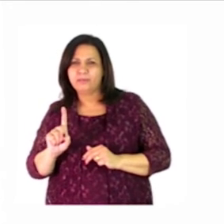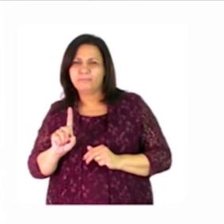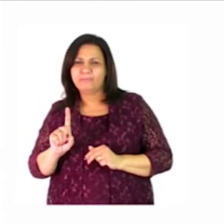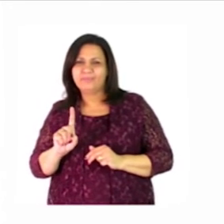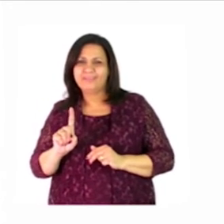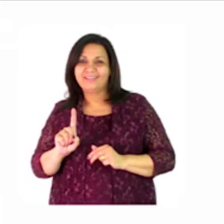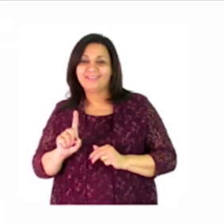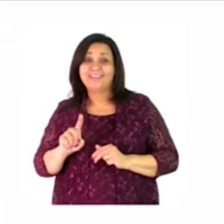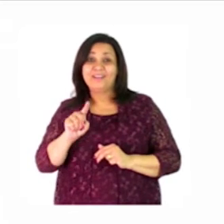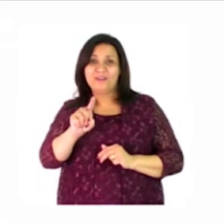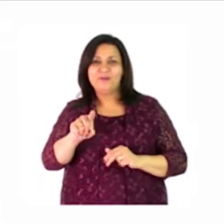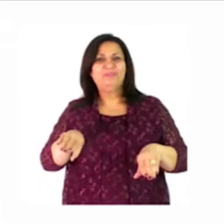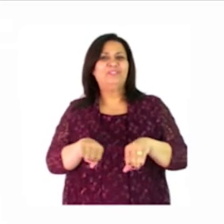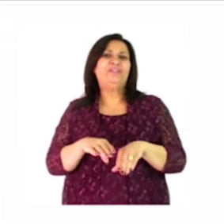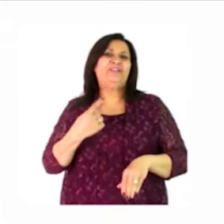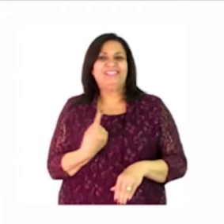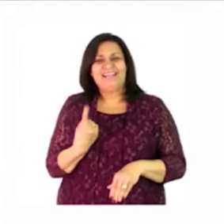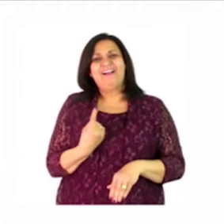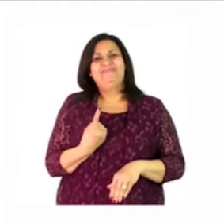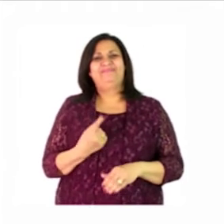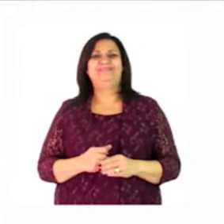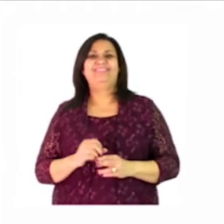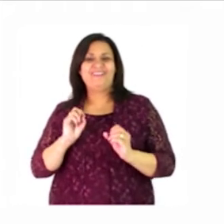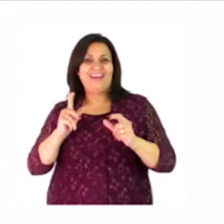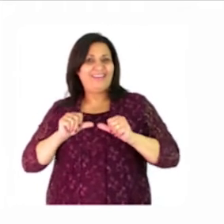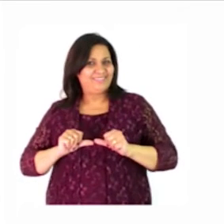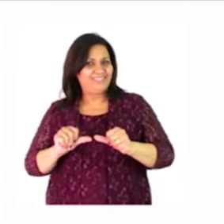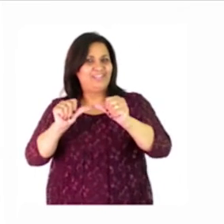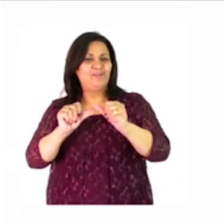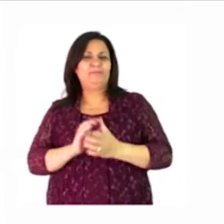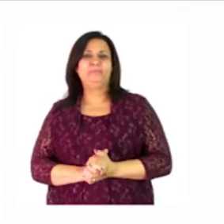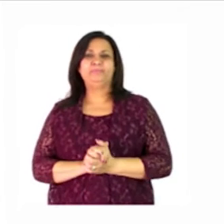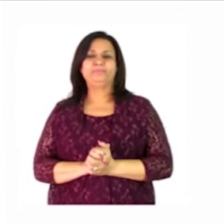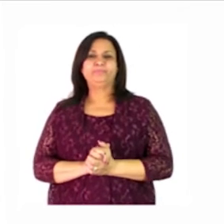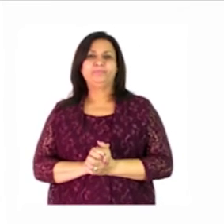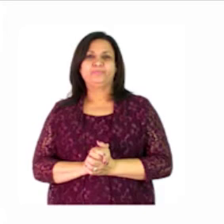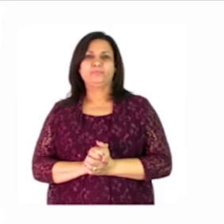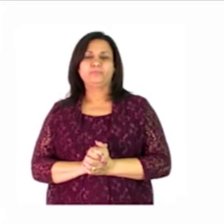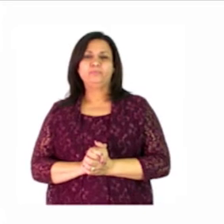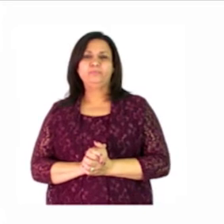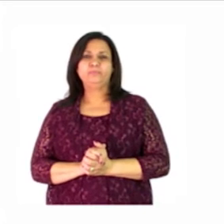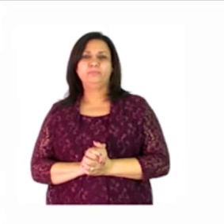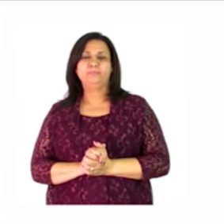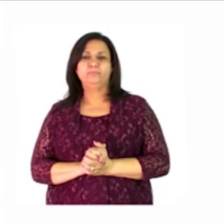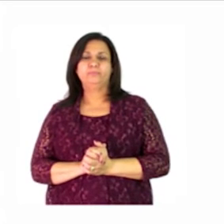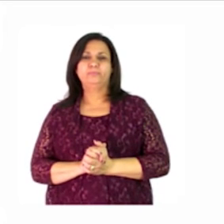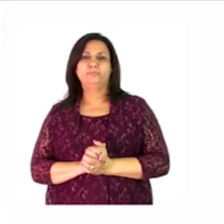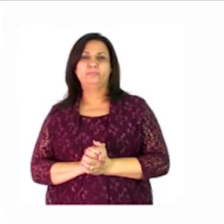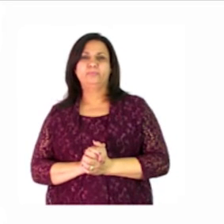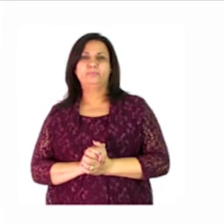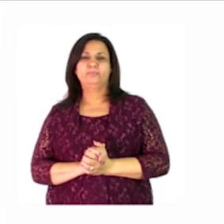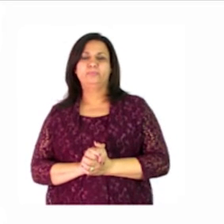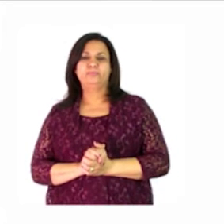will find out what Bobby is going to catch. I would like you to continue with the rest of the